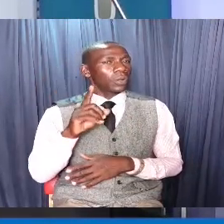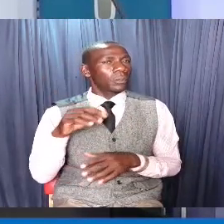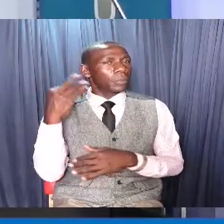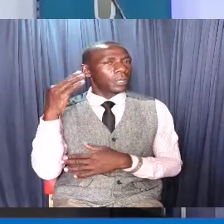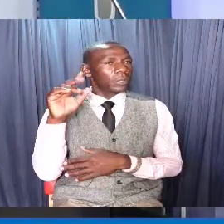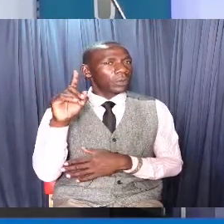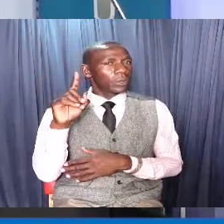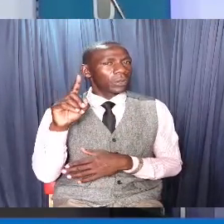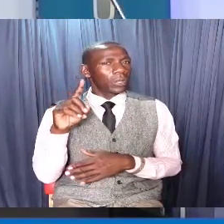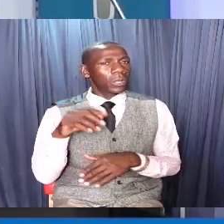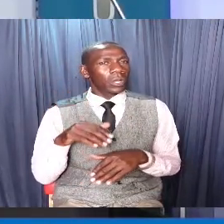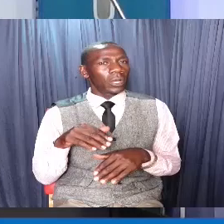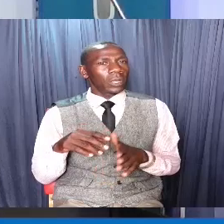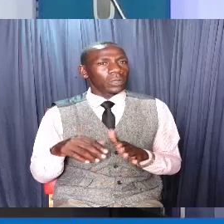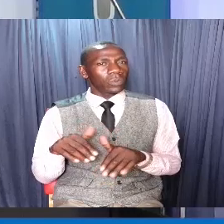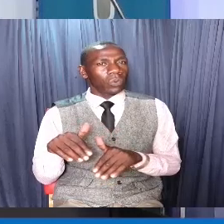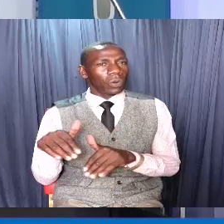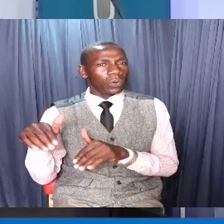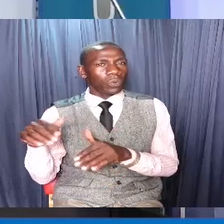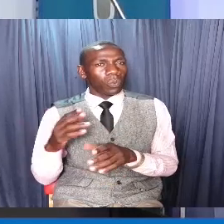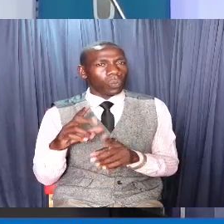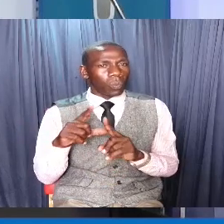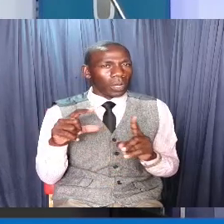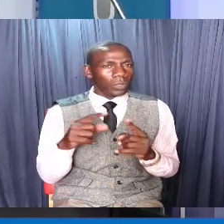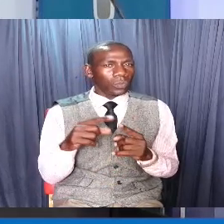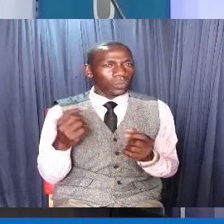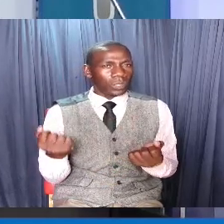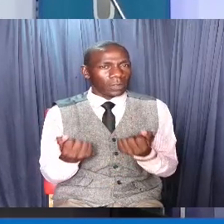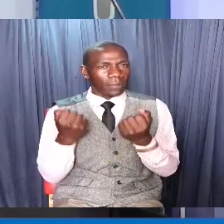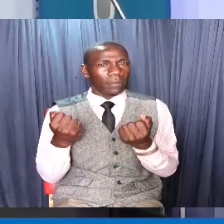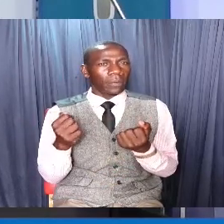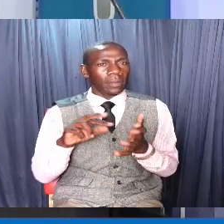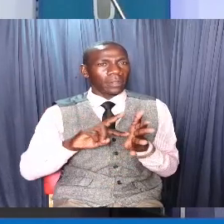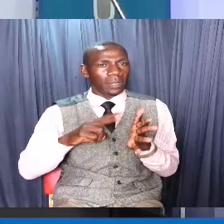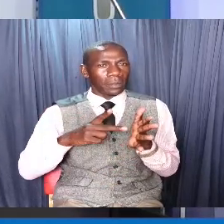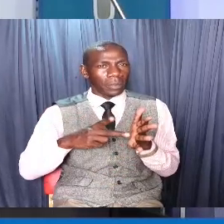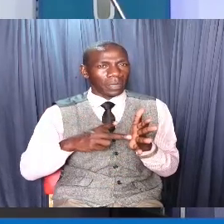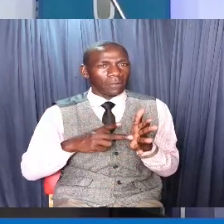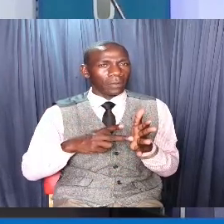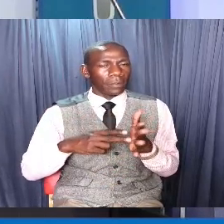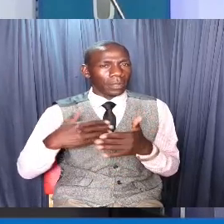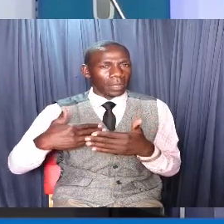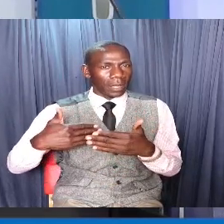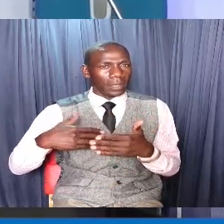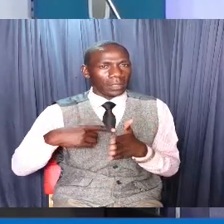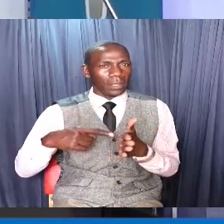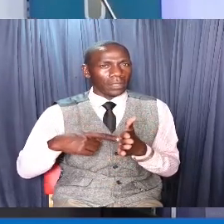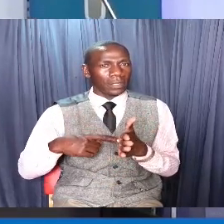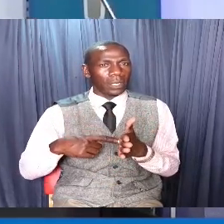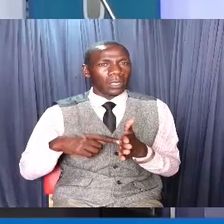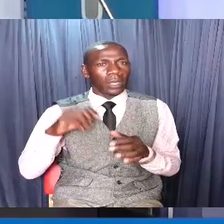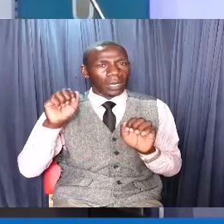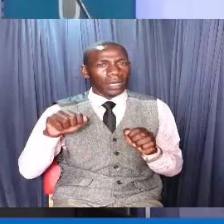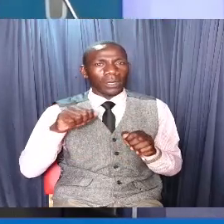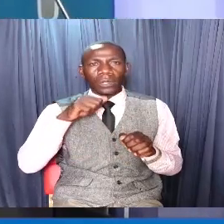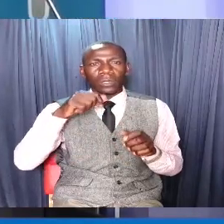na aliongozwa la kumuokoa and he was guided in the word to save him. Ndio maana yake hiyo. That is the meaning behind this. Na